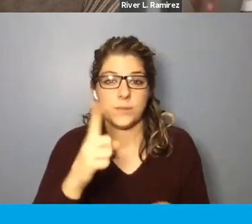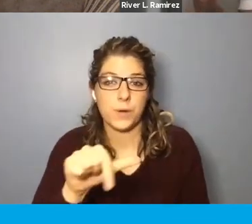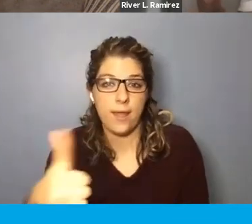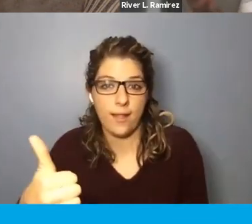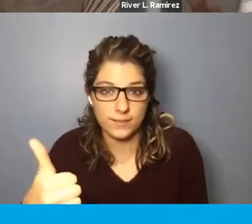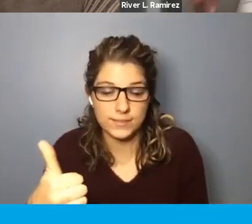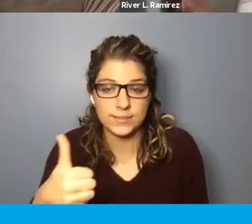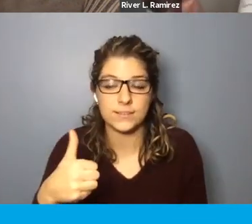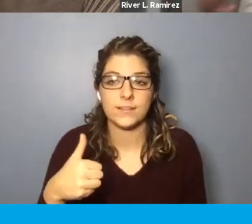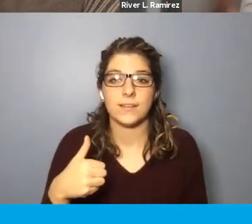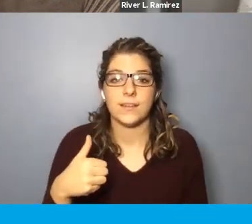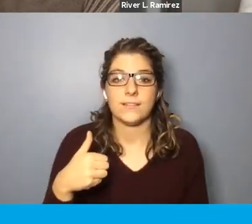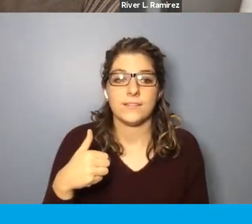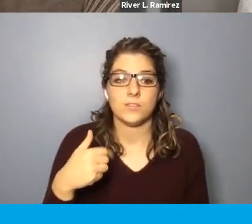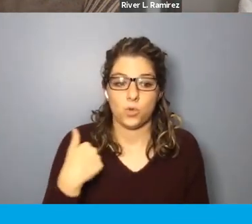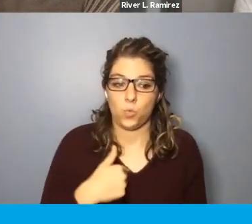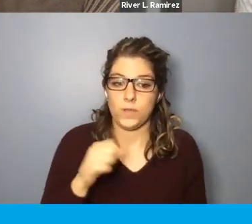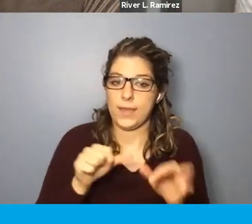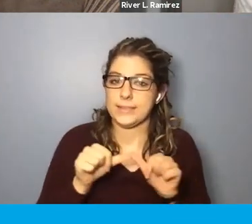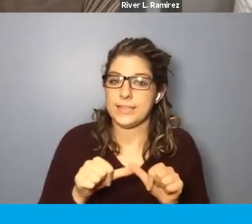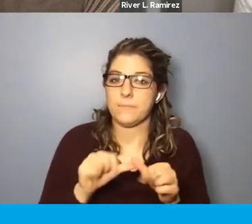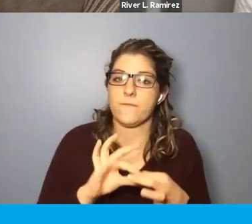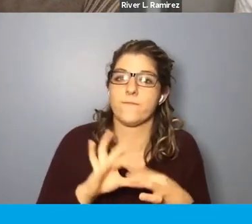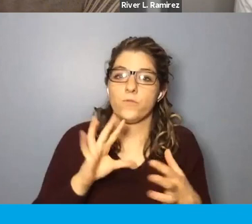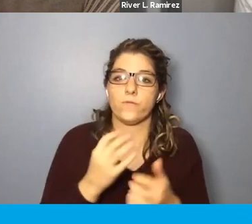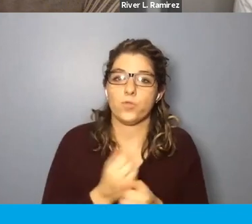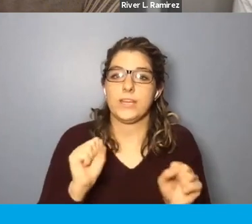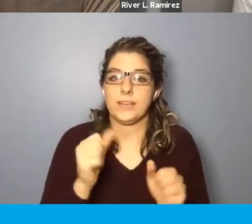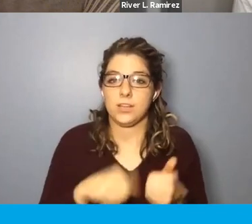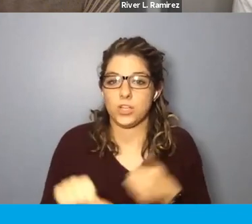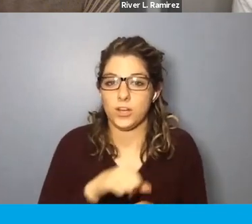because that, so we can like keep freeing each other.